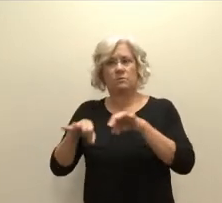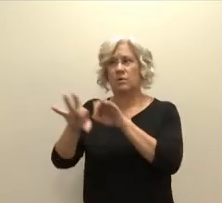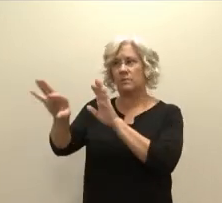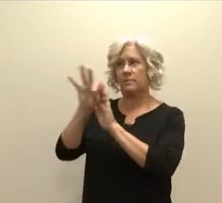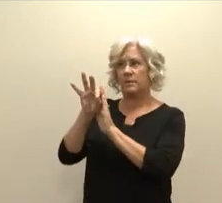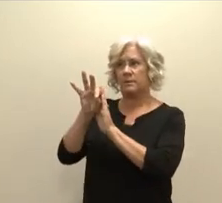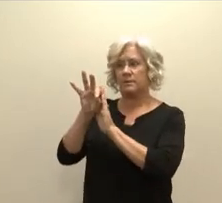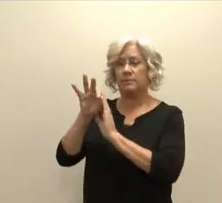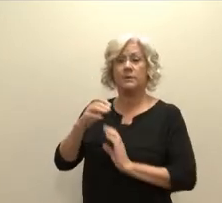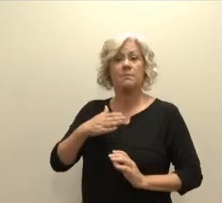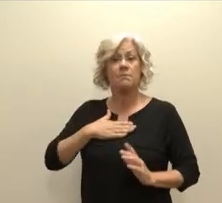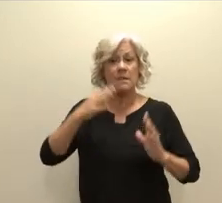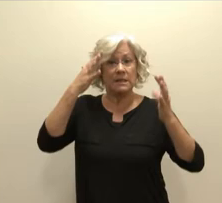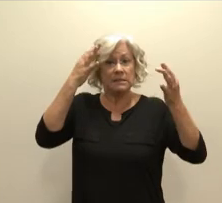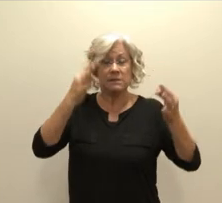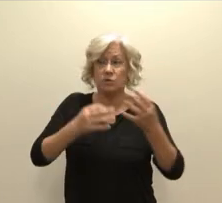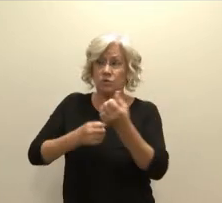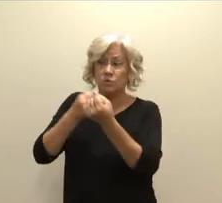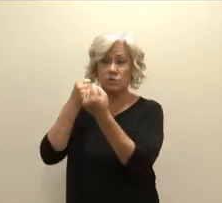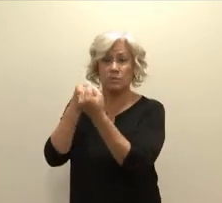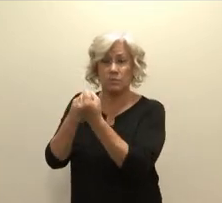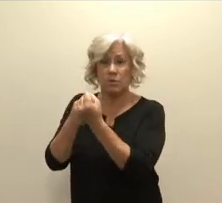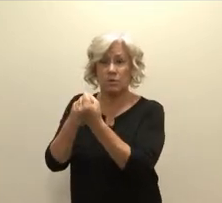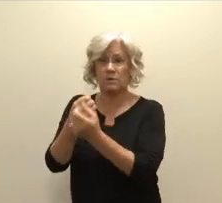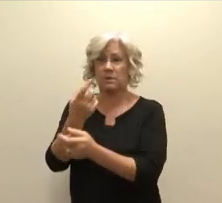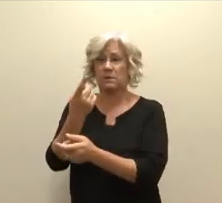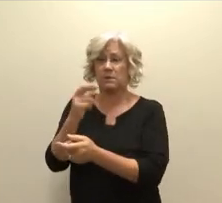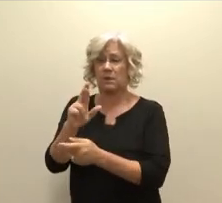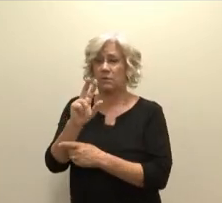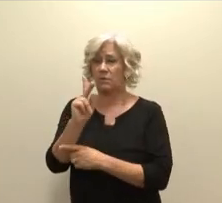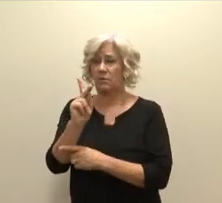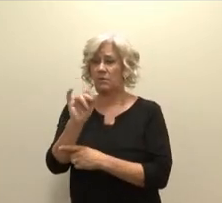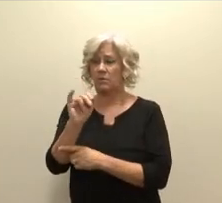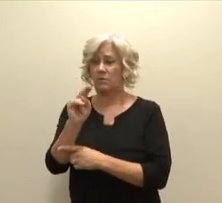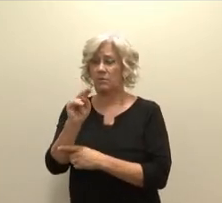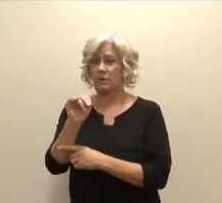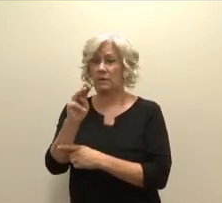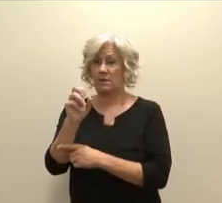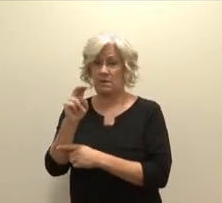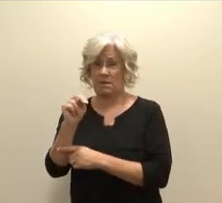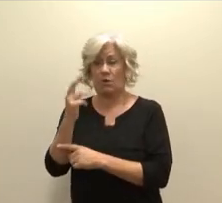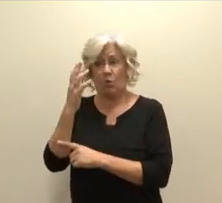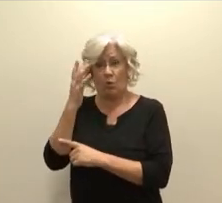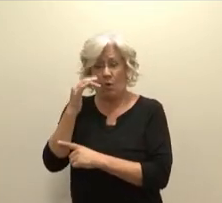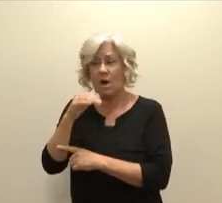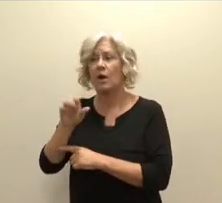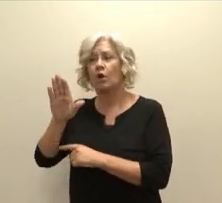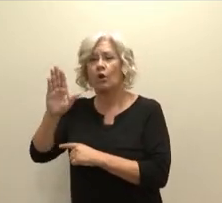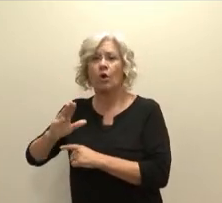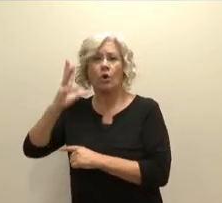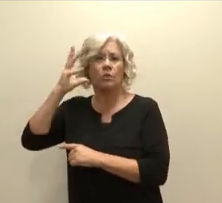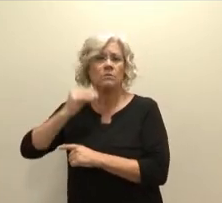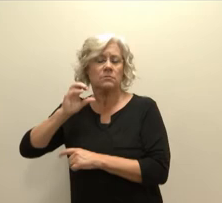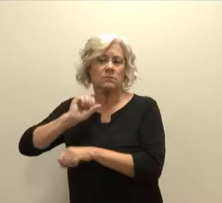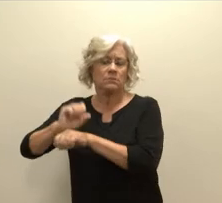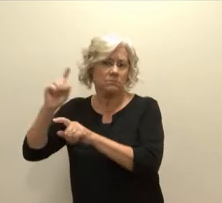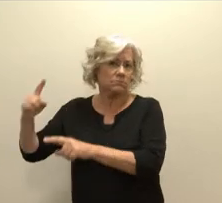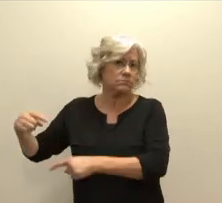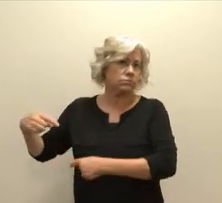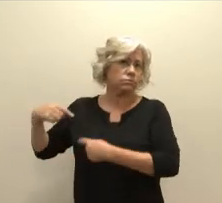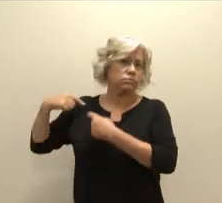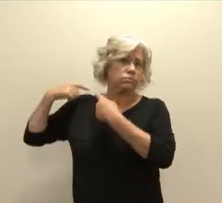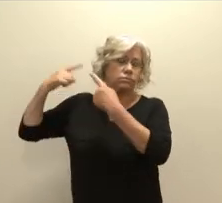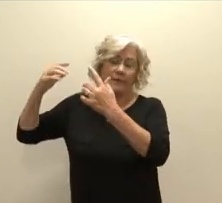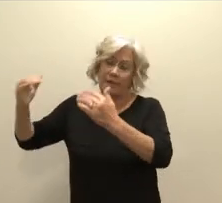My decision to support Dr. Gincannon is based on her extensive work at the highest